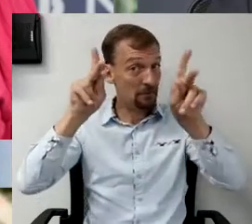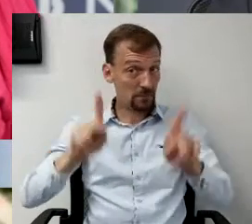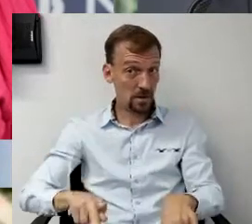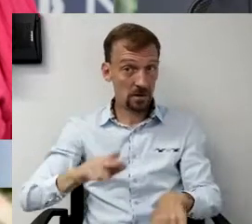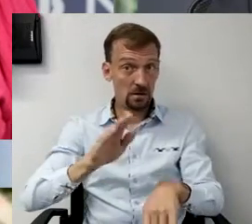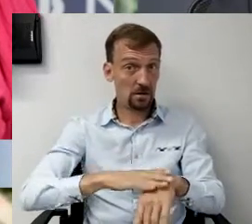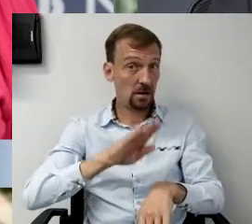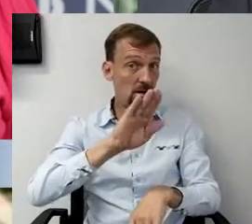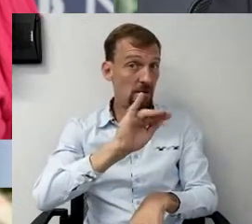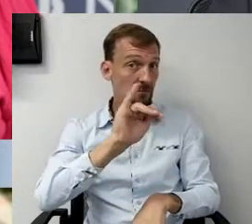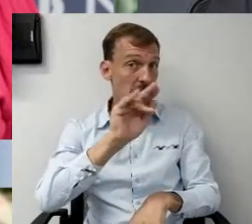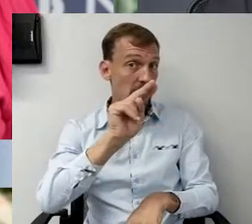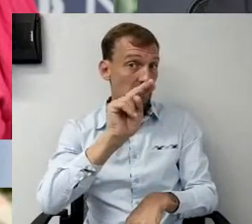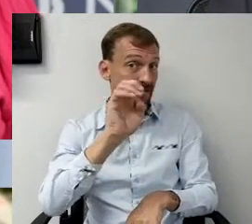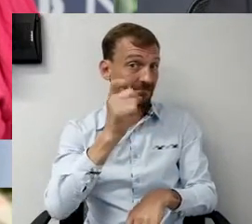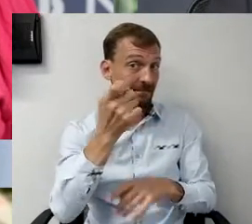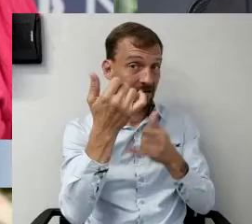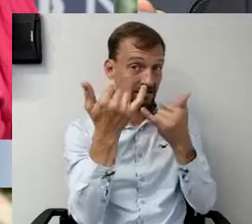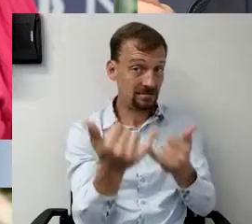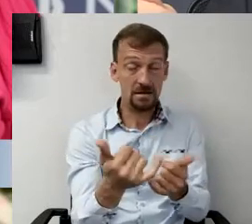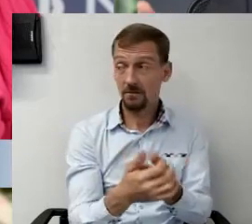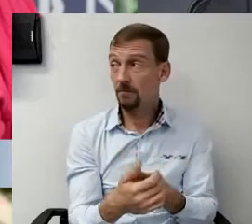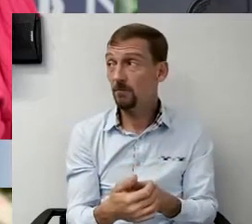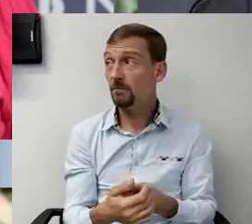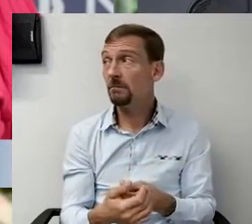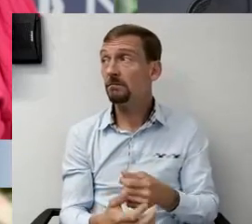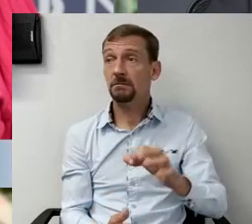Now platform, and